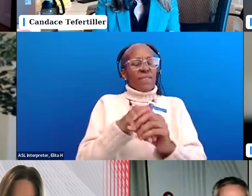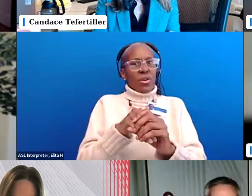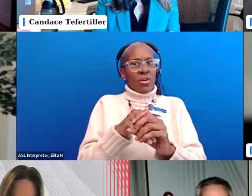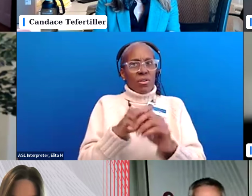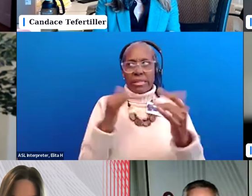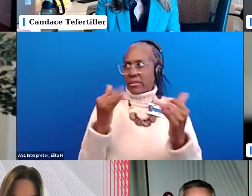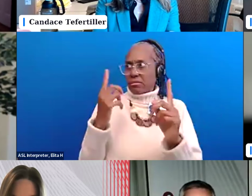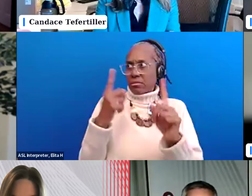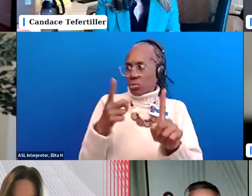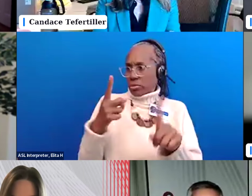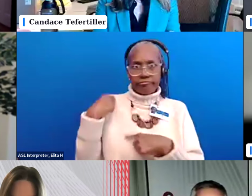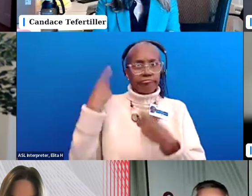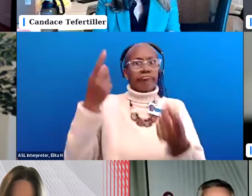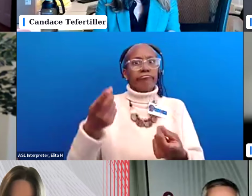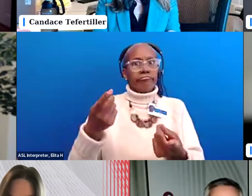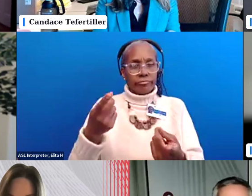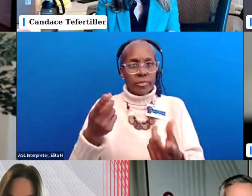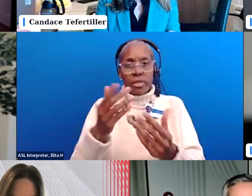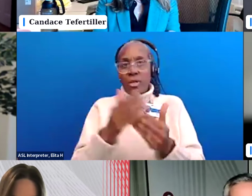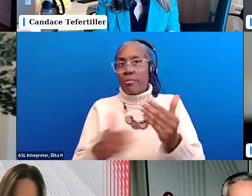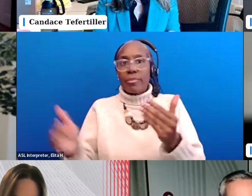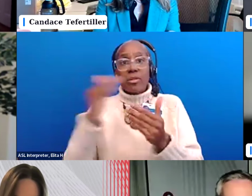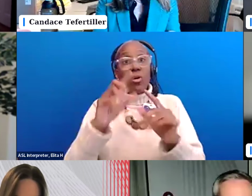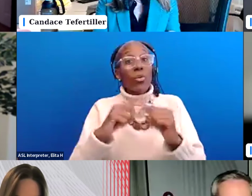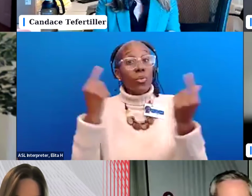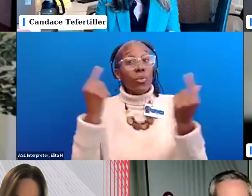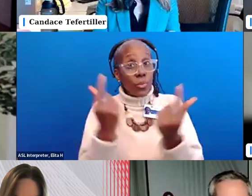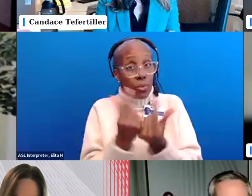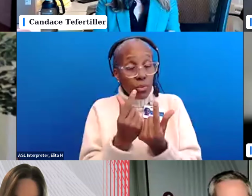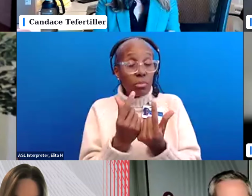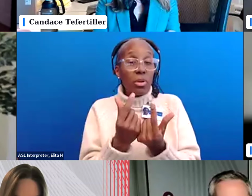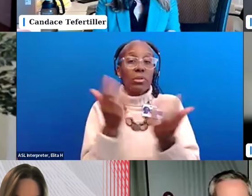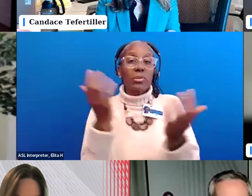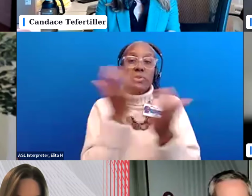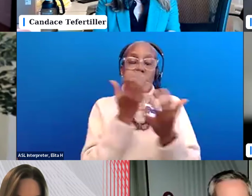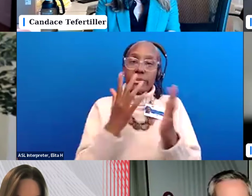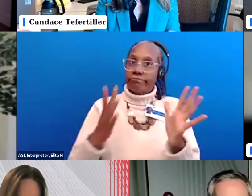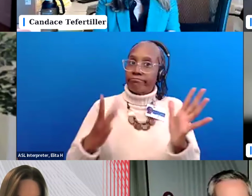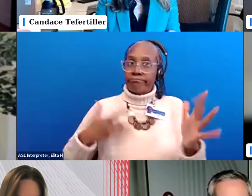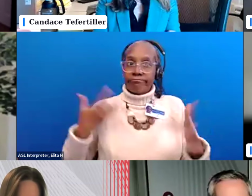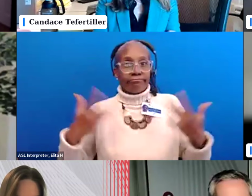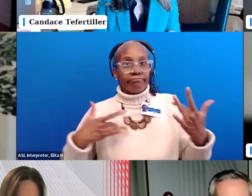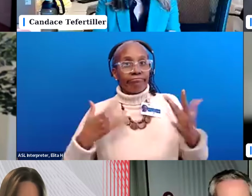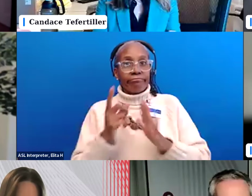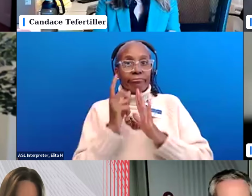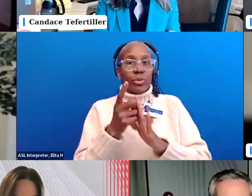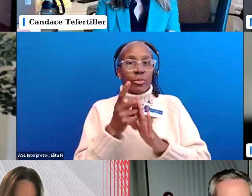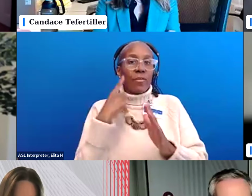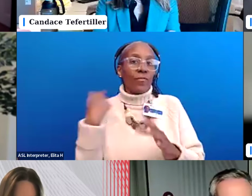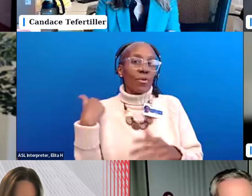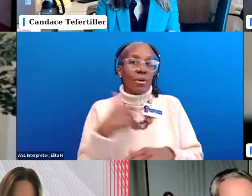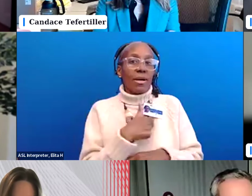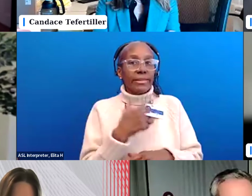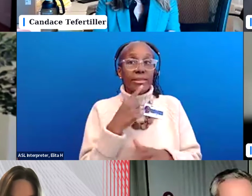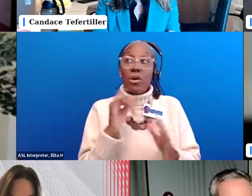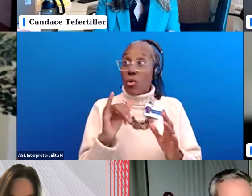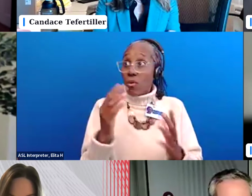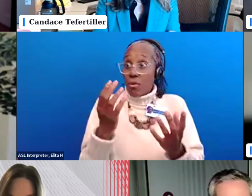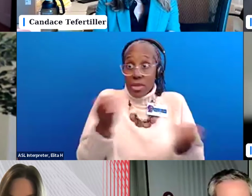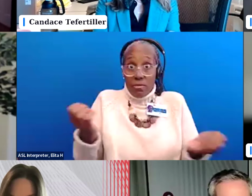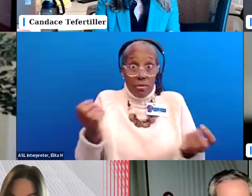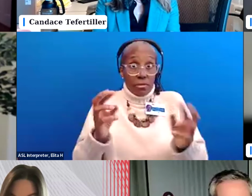point beyond this group. So it's really an exciting moment for us to now say this device